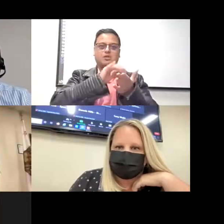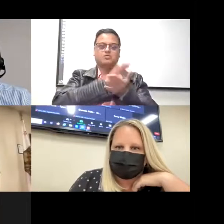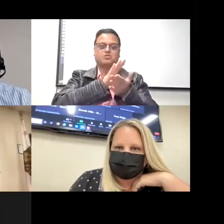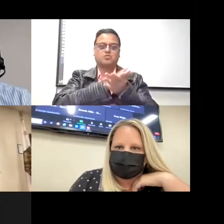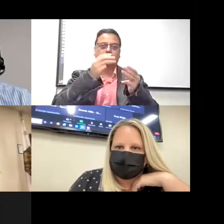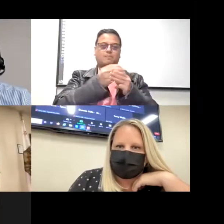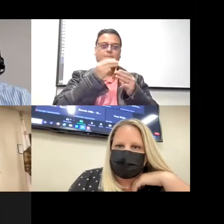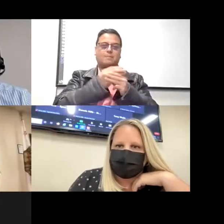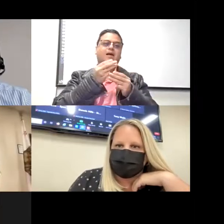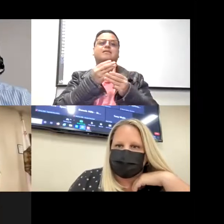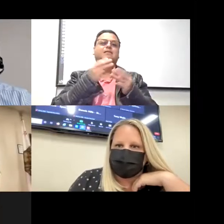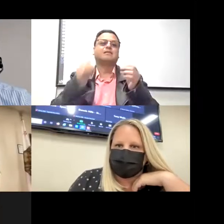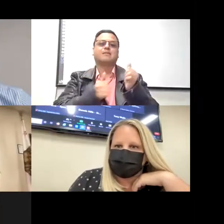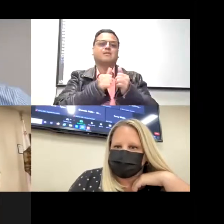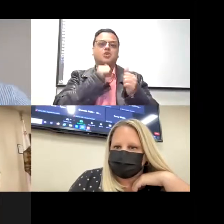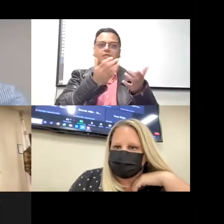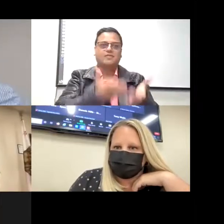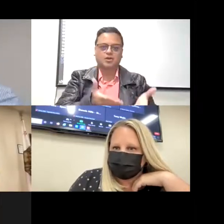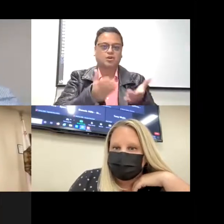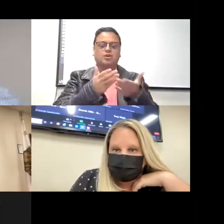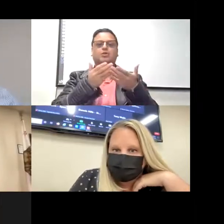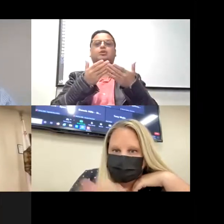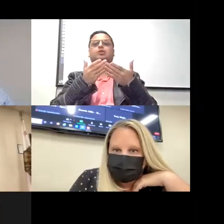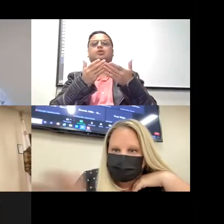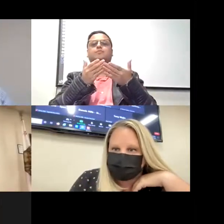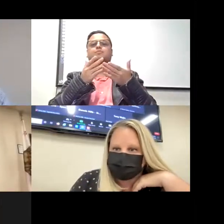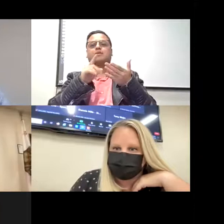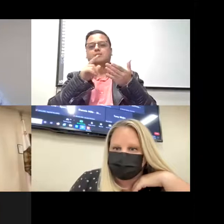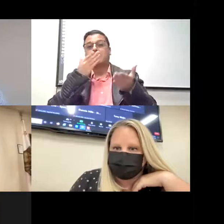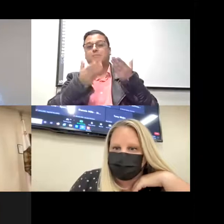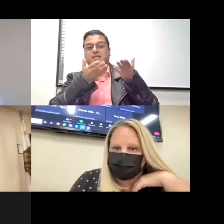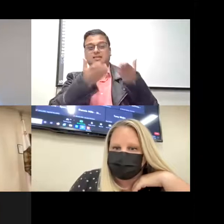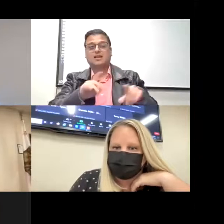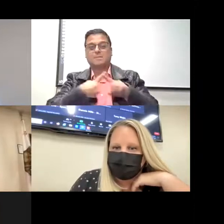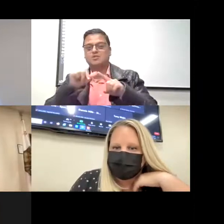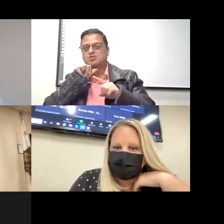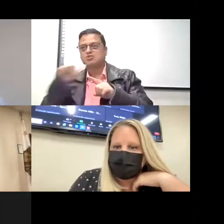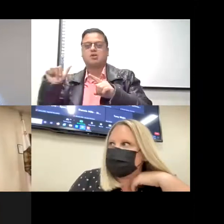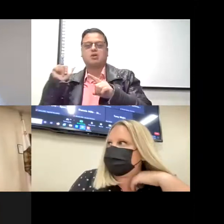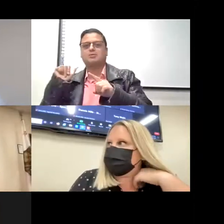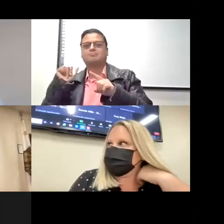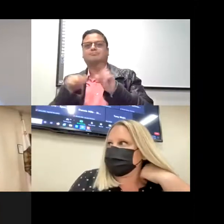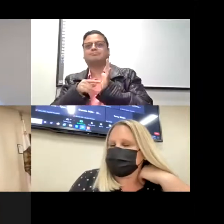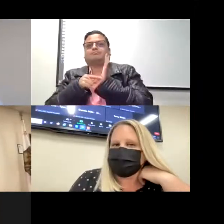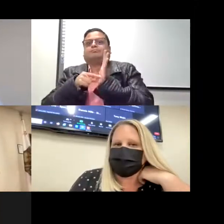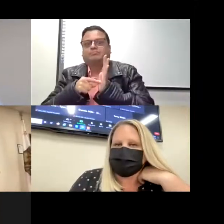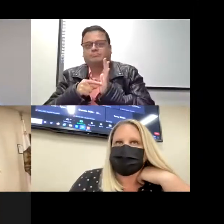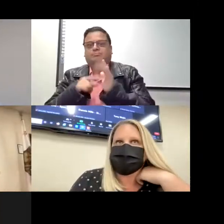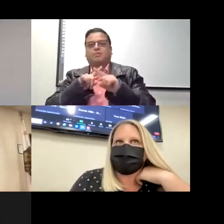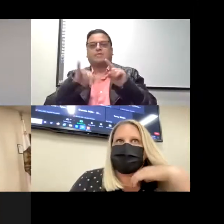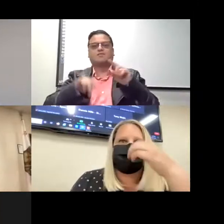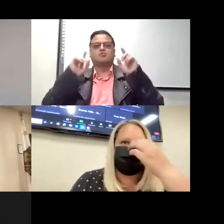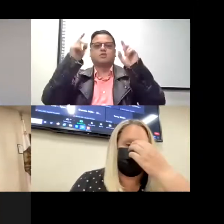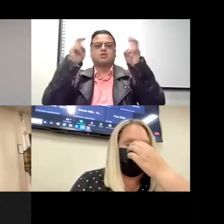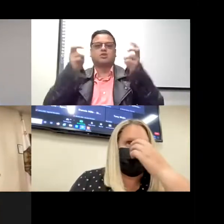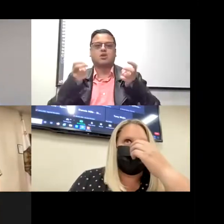not on here, but I'm sure, and maybe it's in here, just not called out like that. But that's one topic, or things